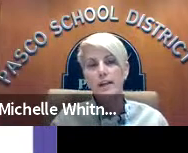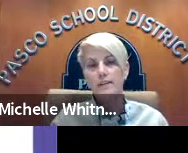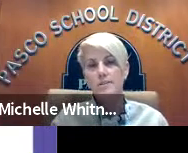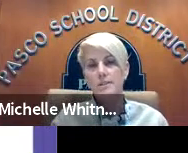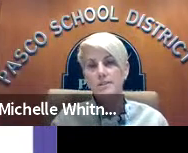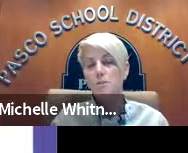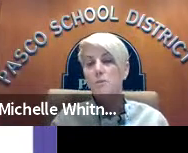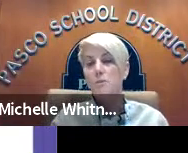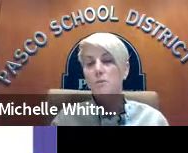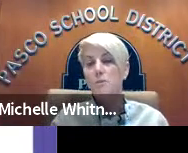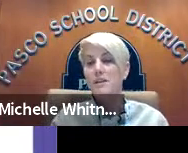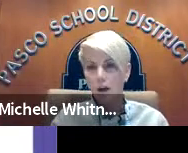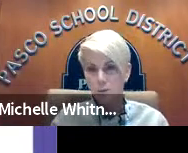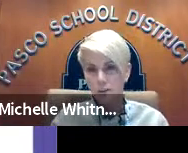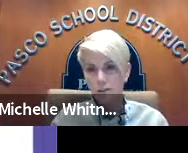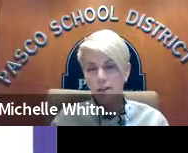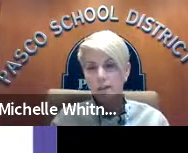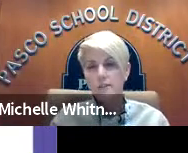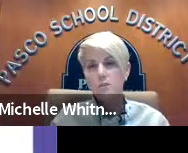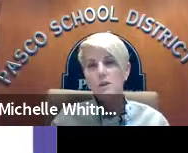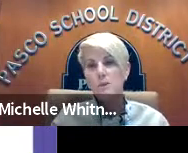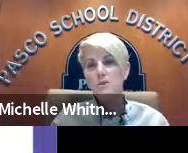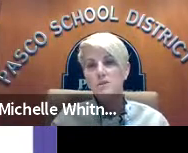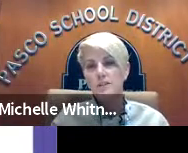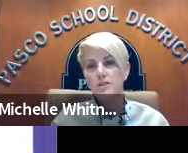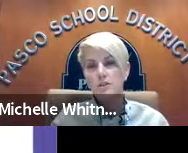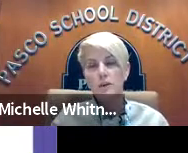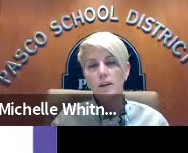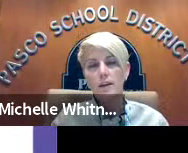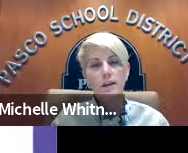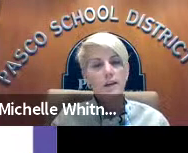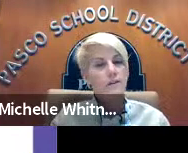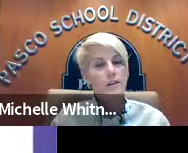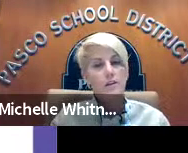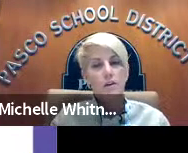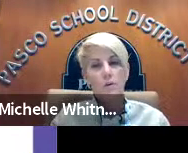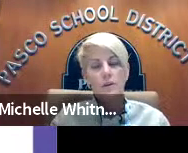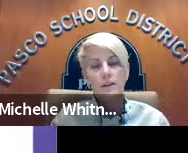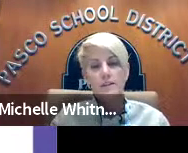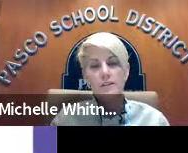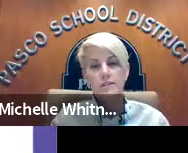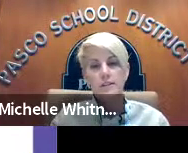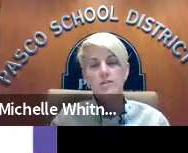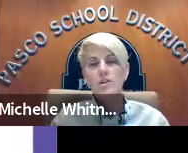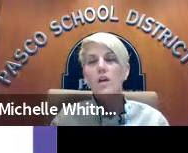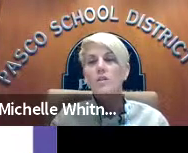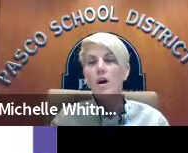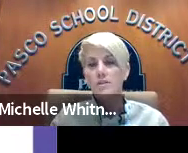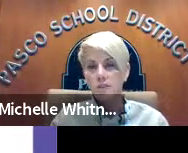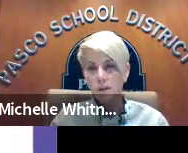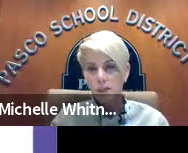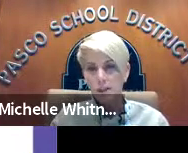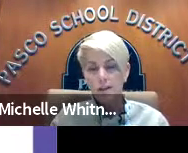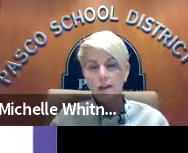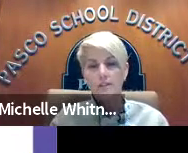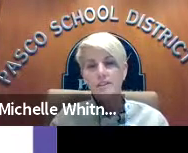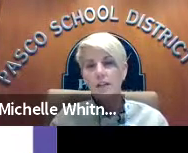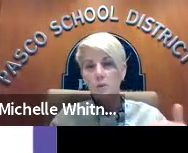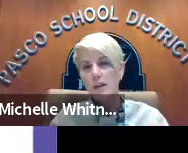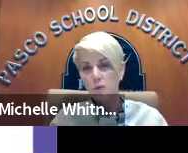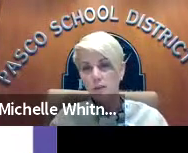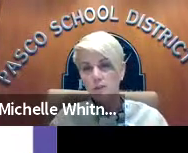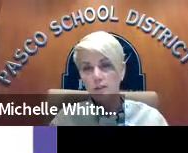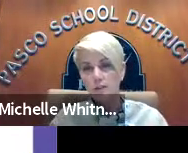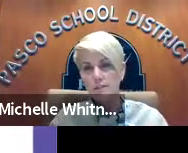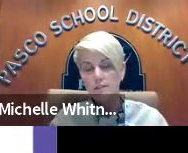we feel like this is the best option to meet people's needs. So we, you know, it is not lost on me that every